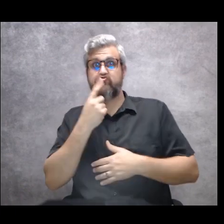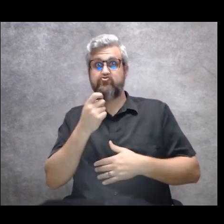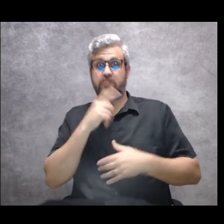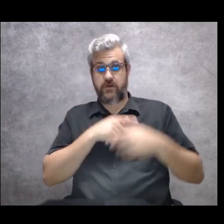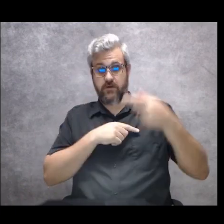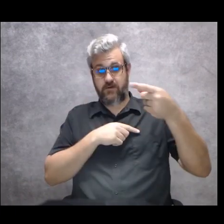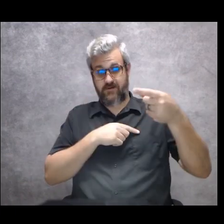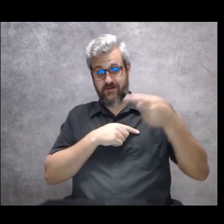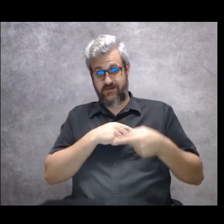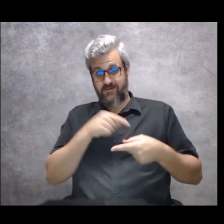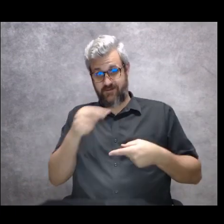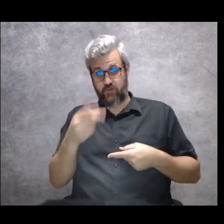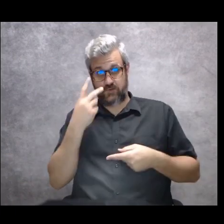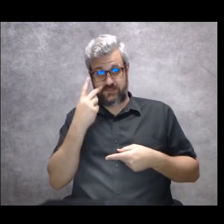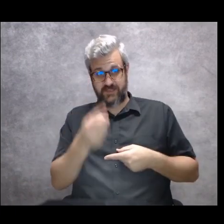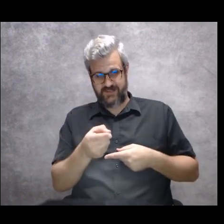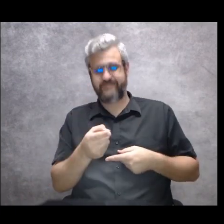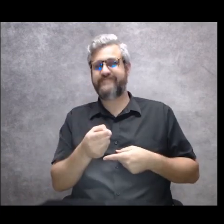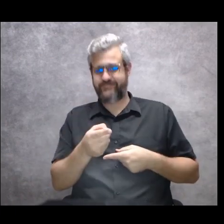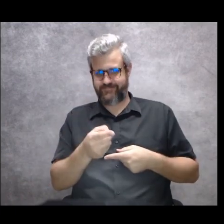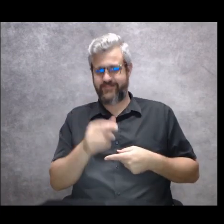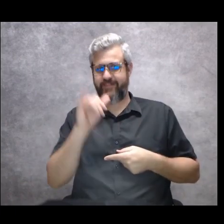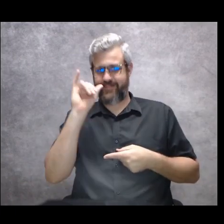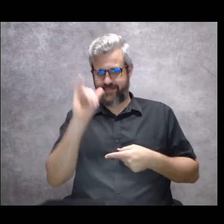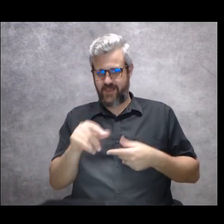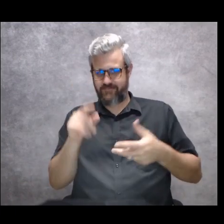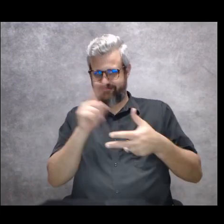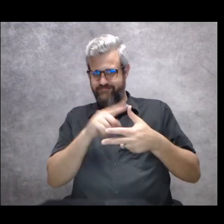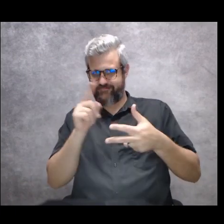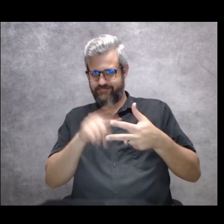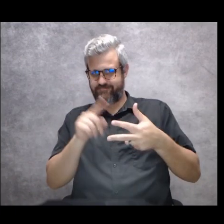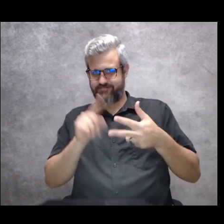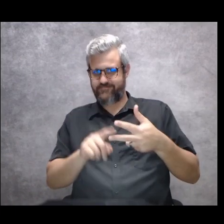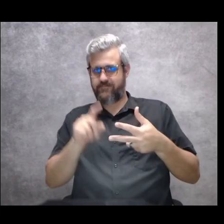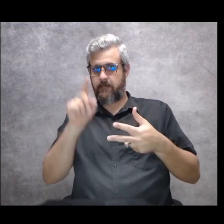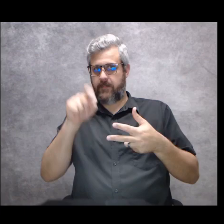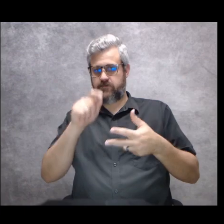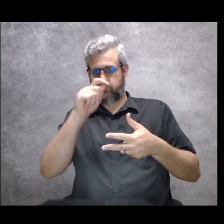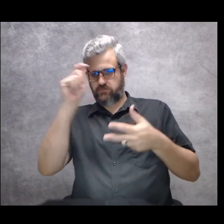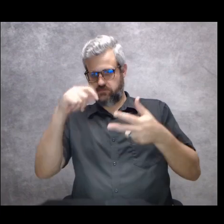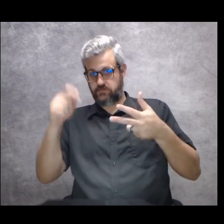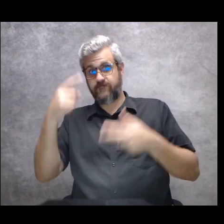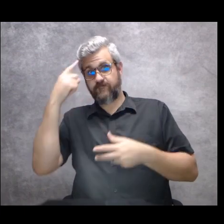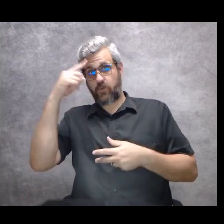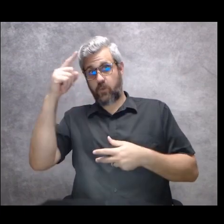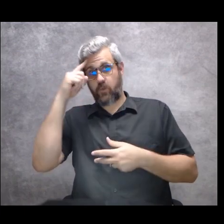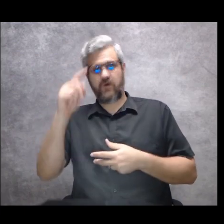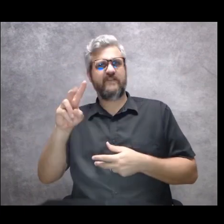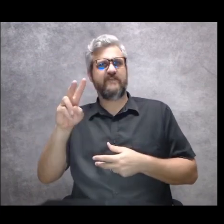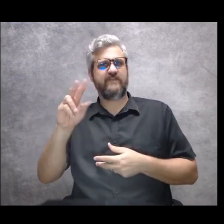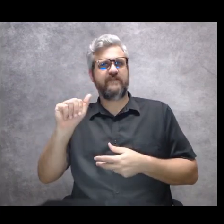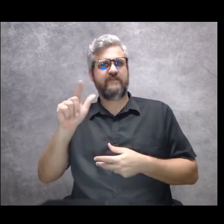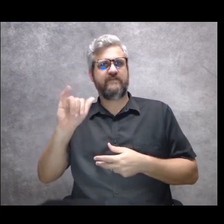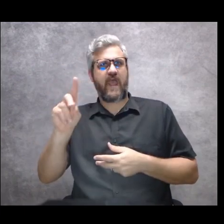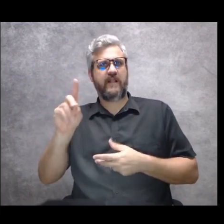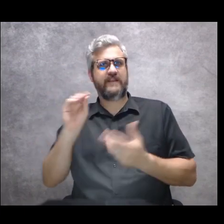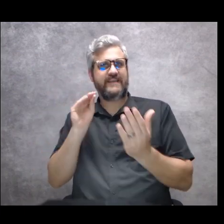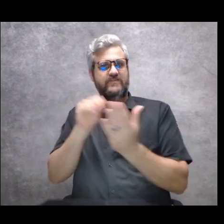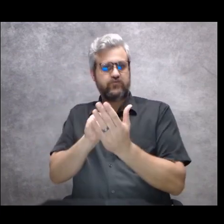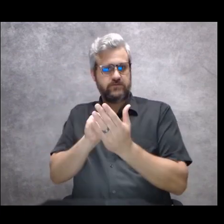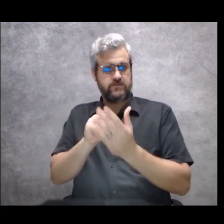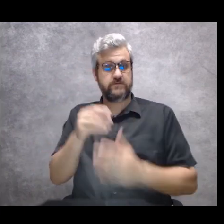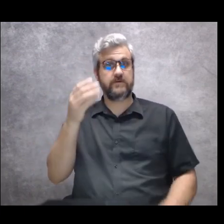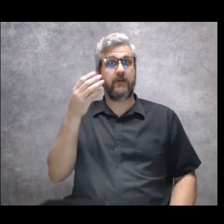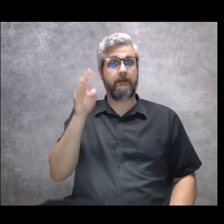arrows on the slide in order to be a valid entry. The boxes that are checked